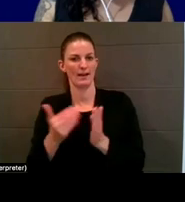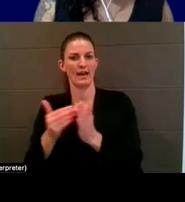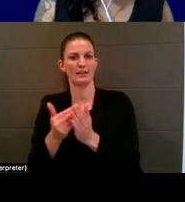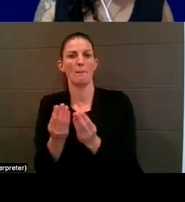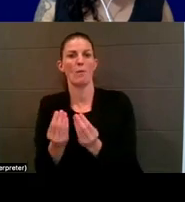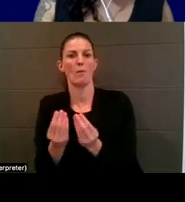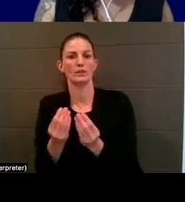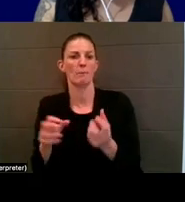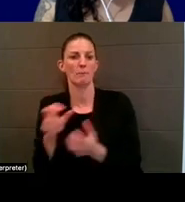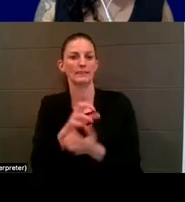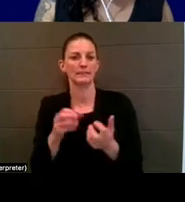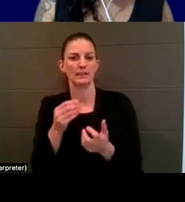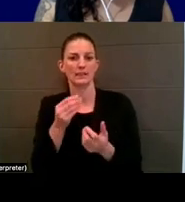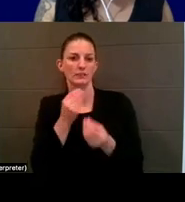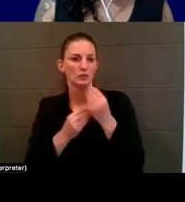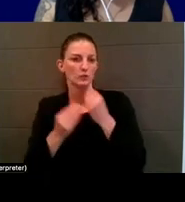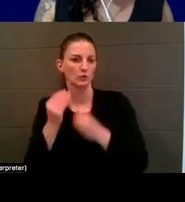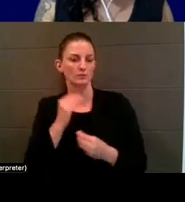And then